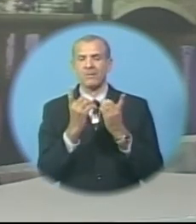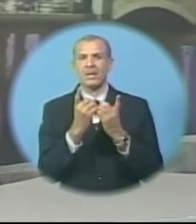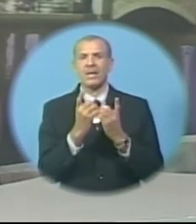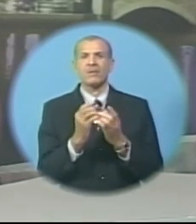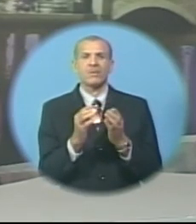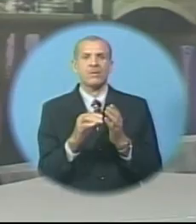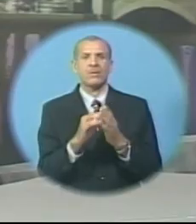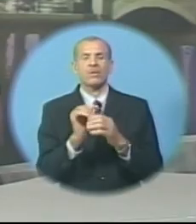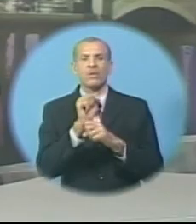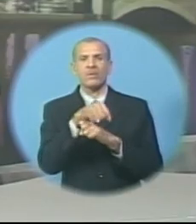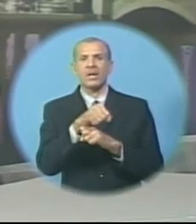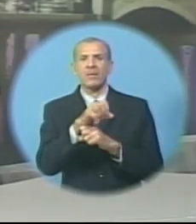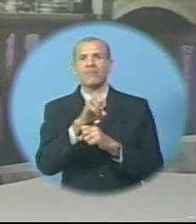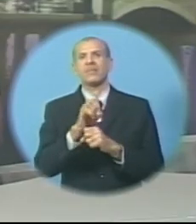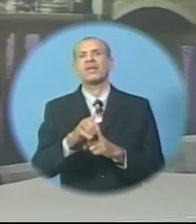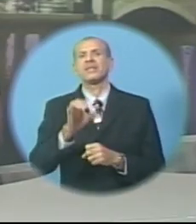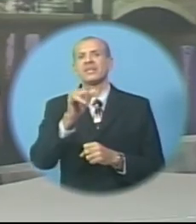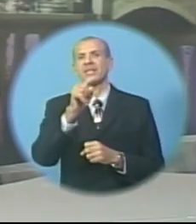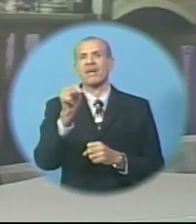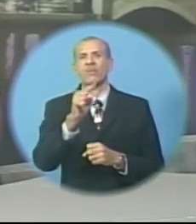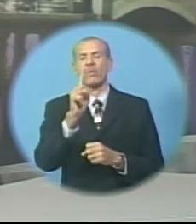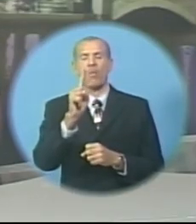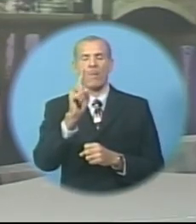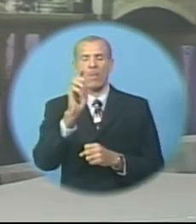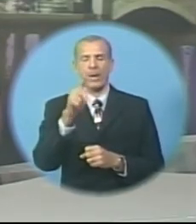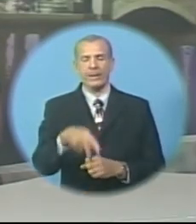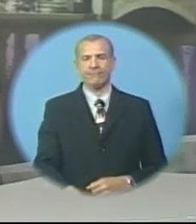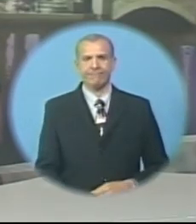the championship by just 1 point.